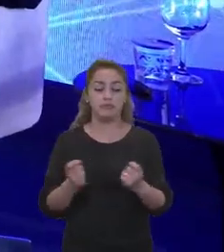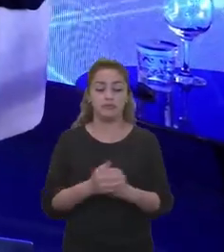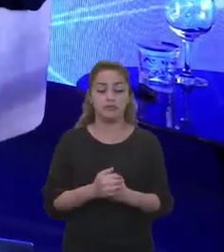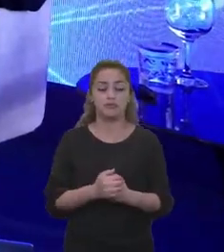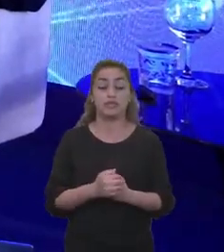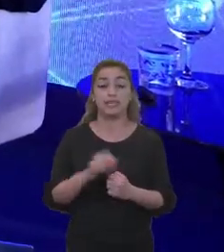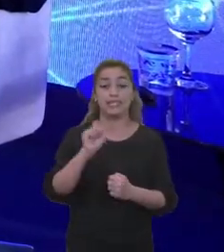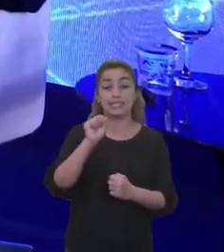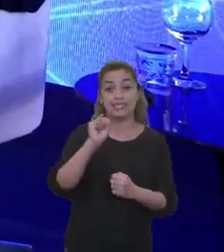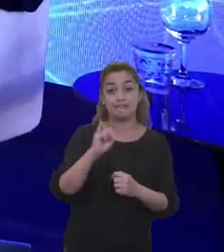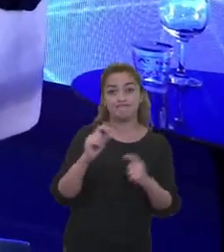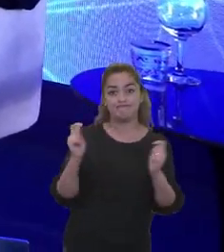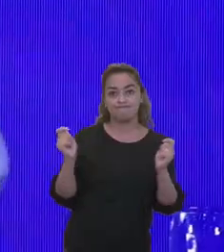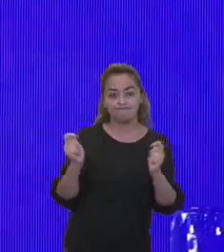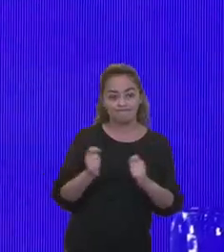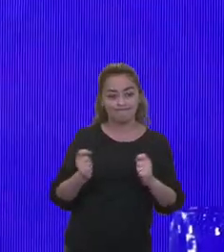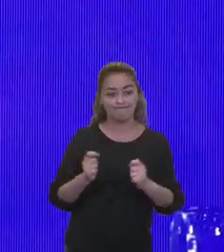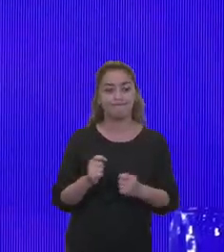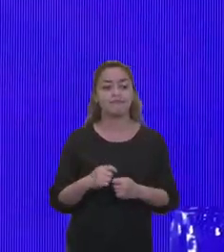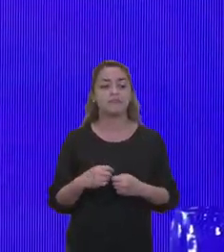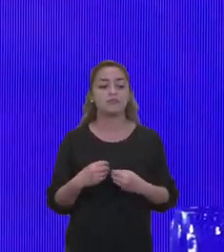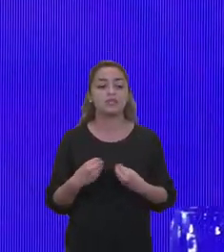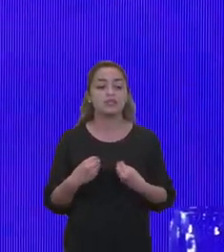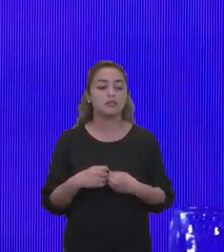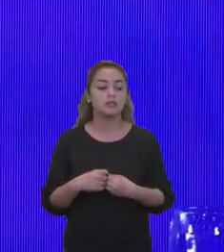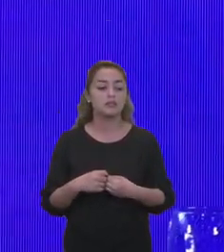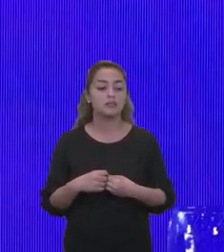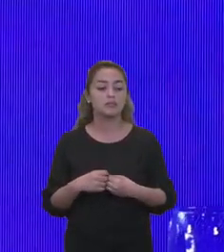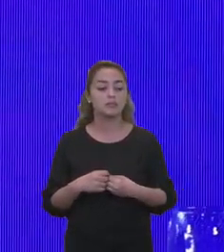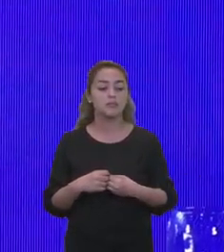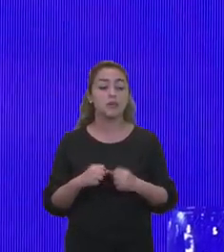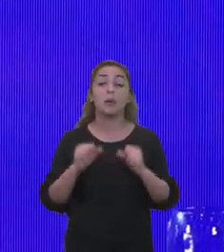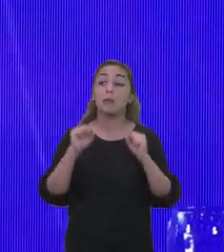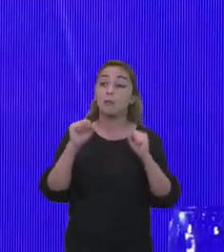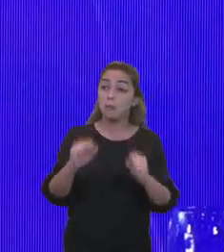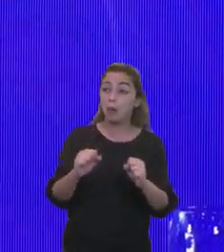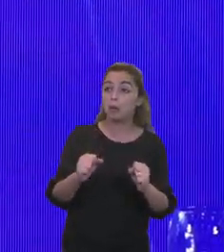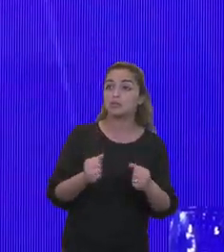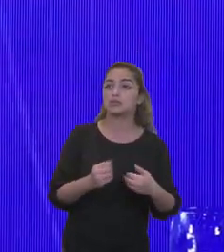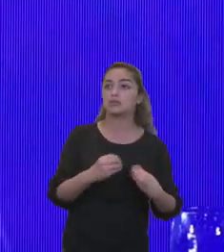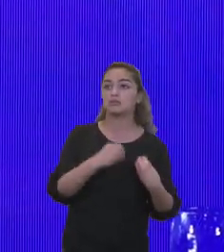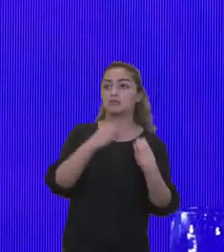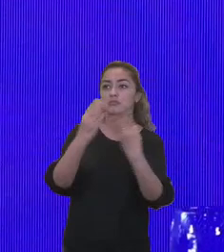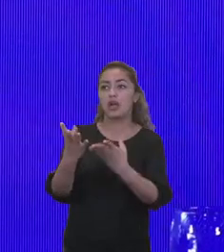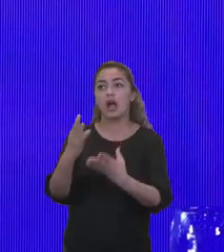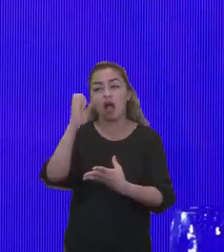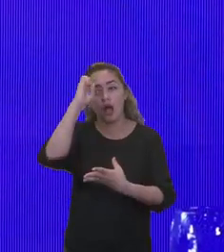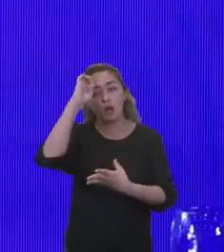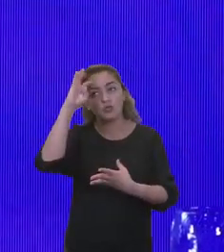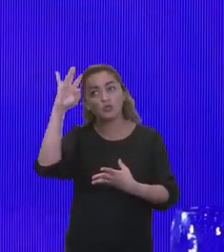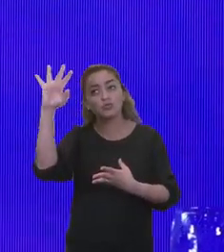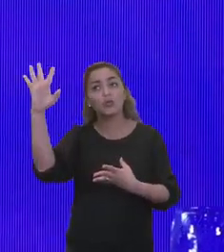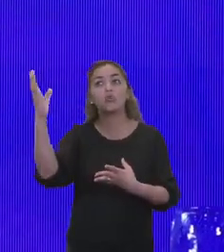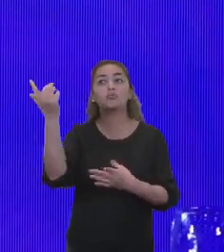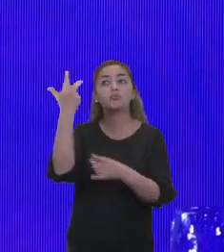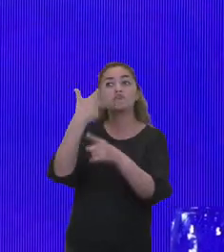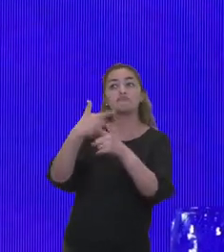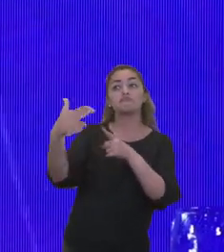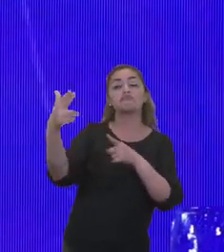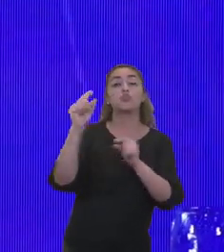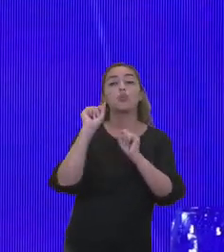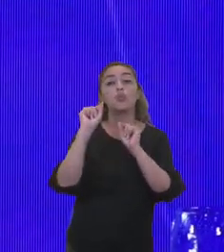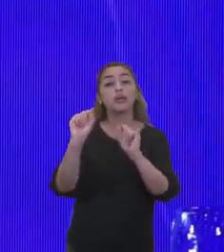access. If we create a virtuous cycle that may contribute to the dream of